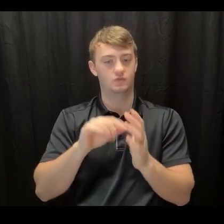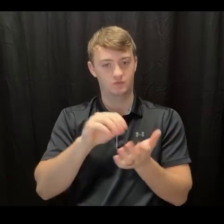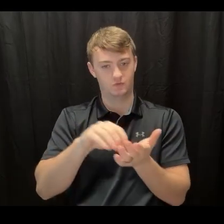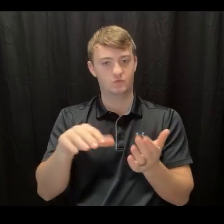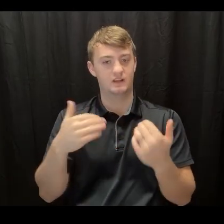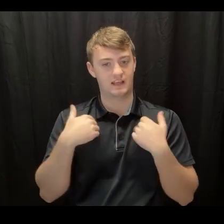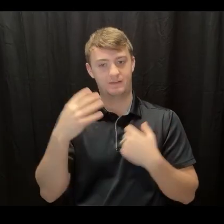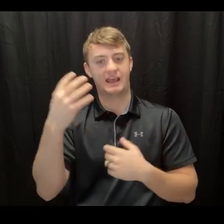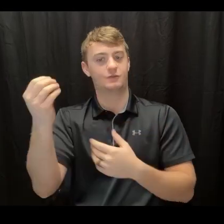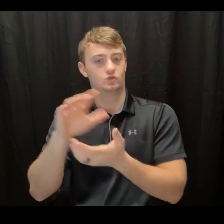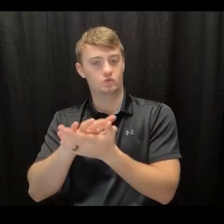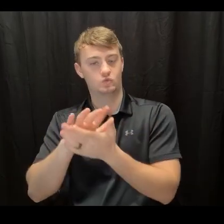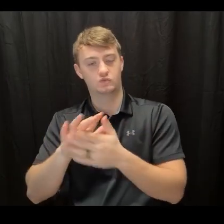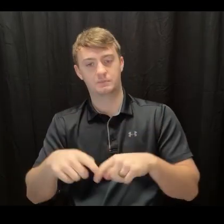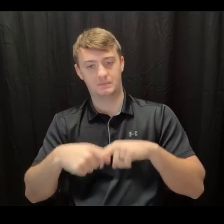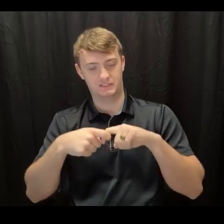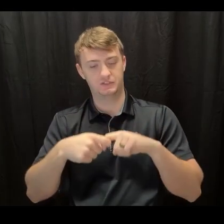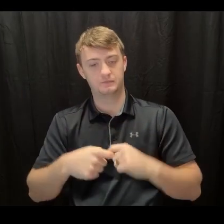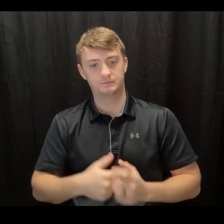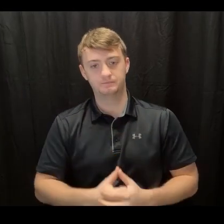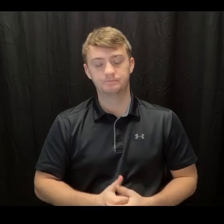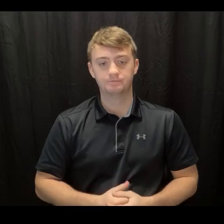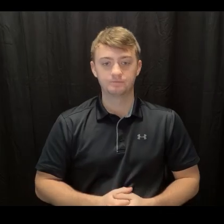the student had an out-of-school suspension.